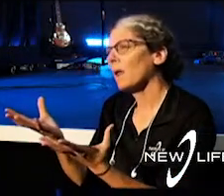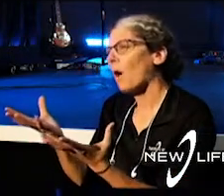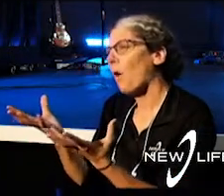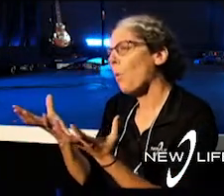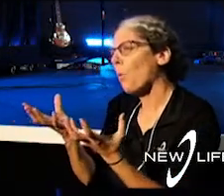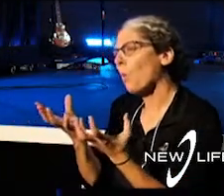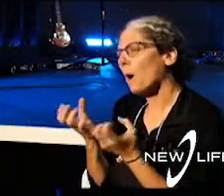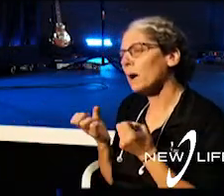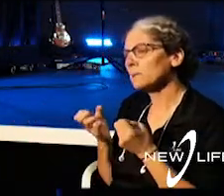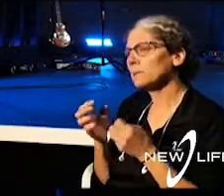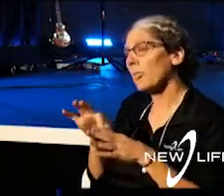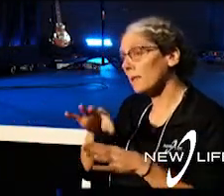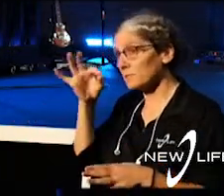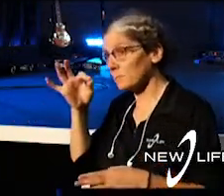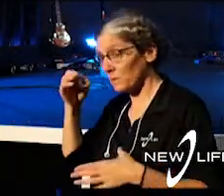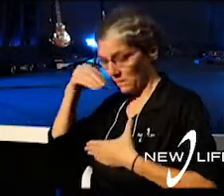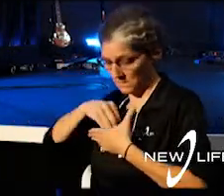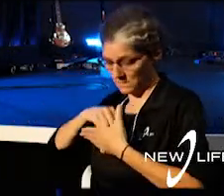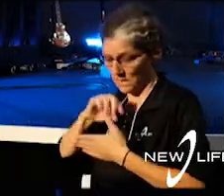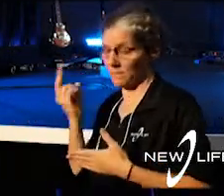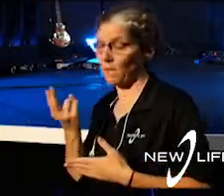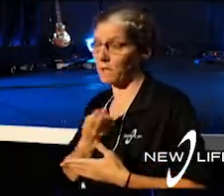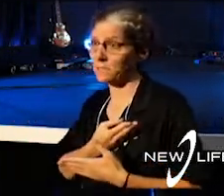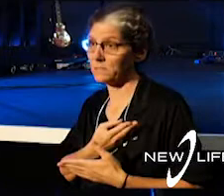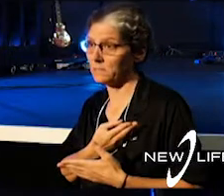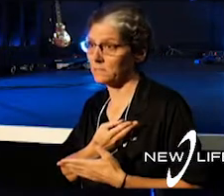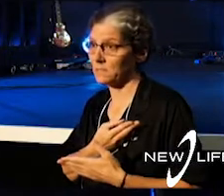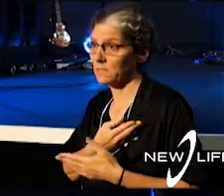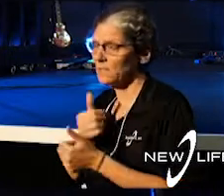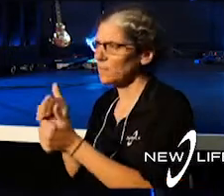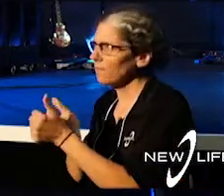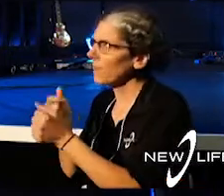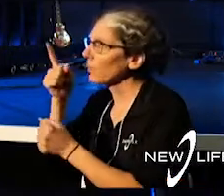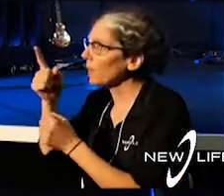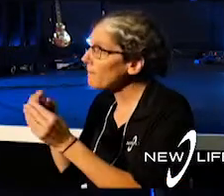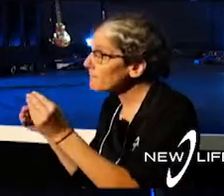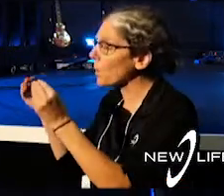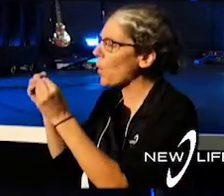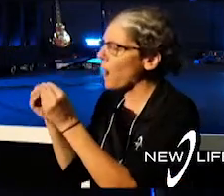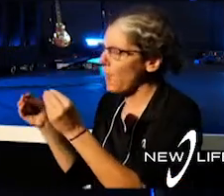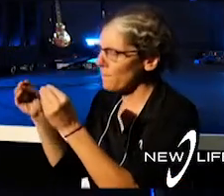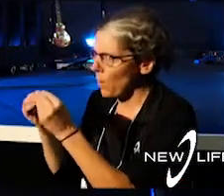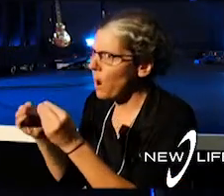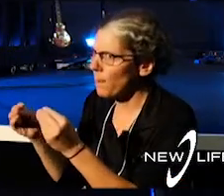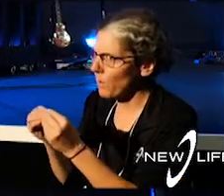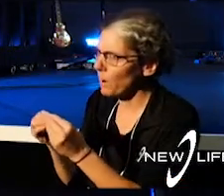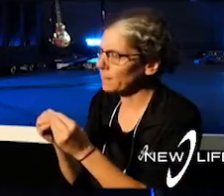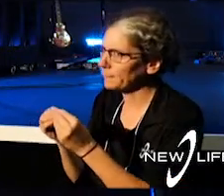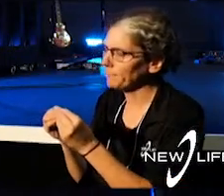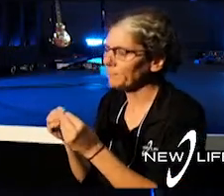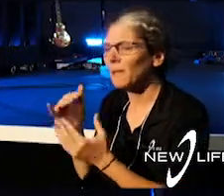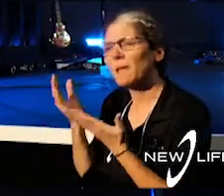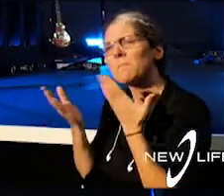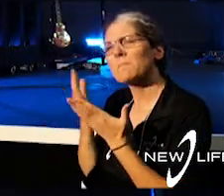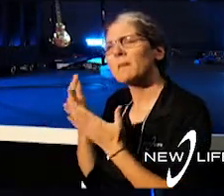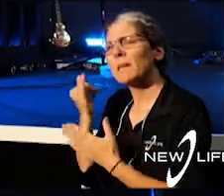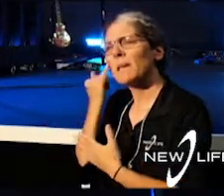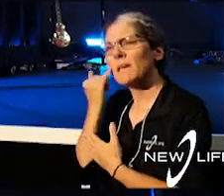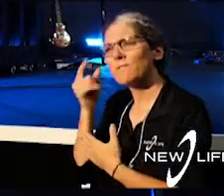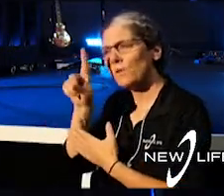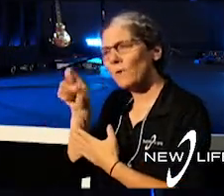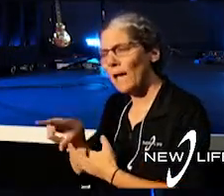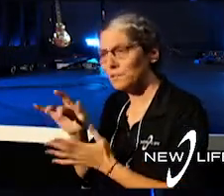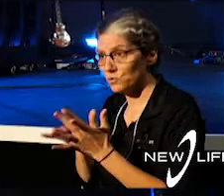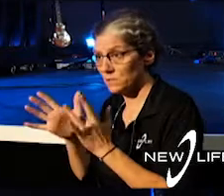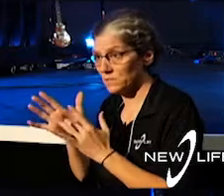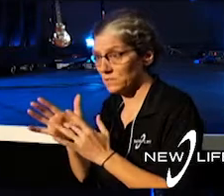the spirit that he has put in us. If you're a follower of Jesus Christ and you've asked Jesus into your heart, made him your Savior